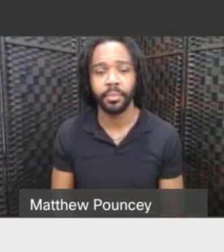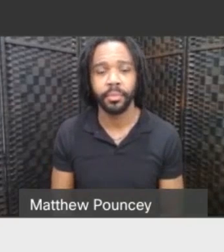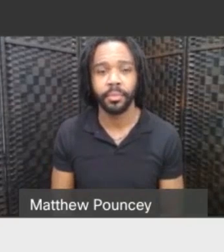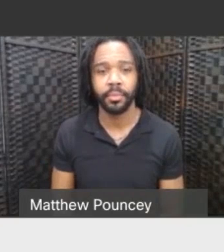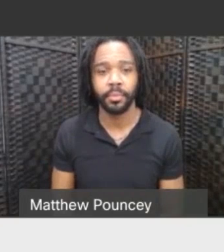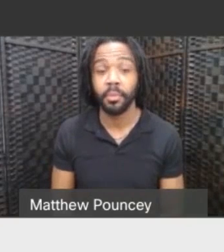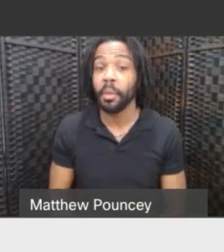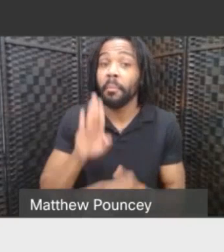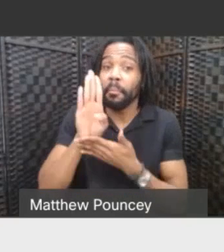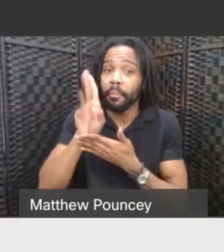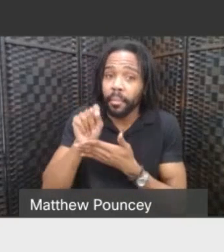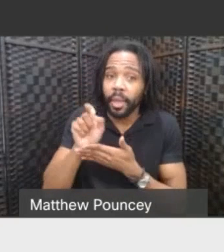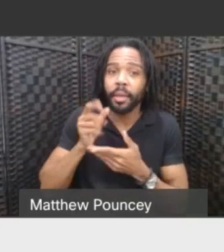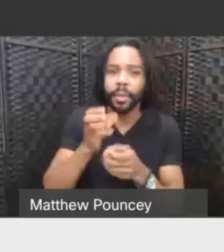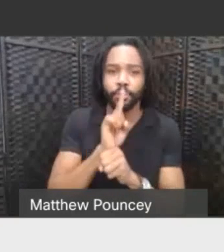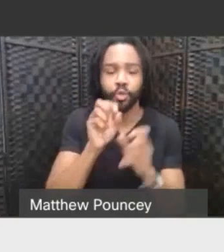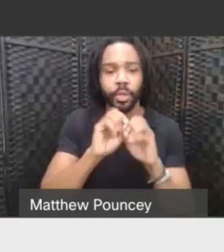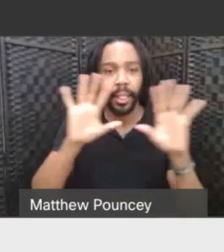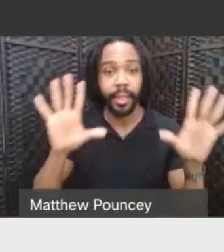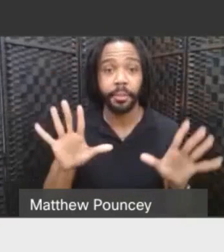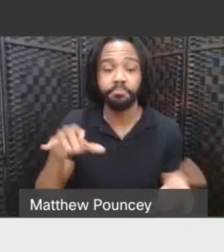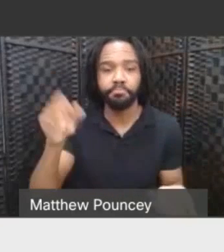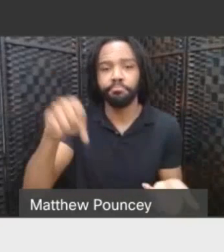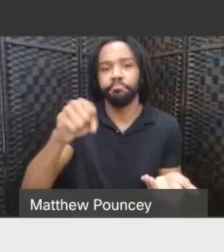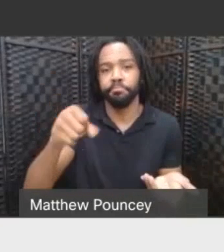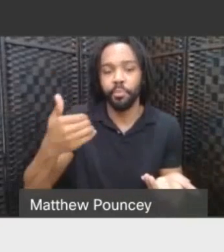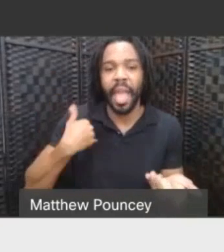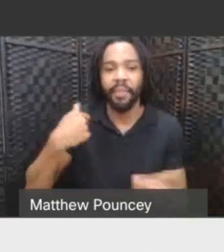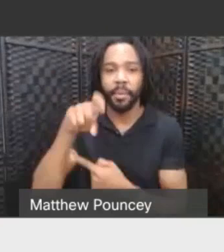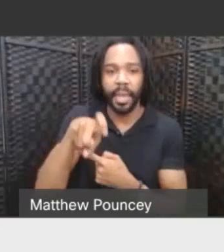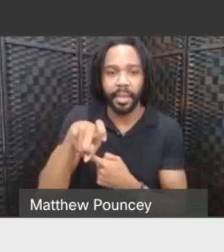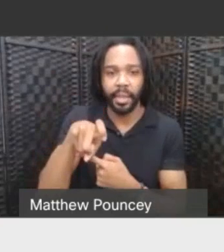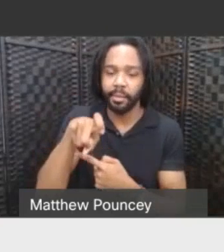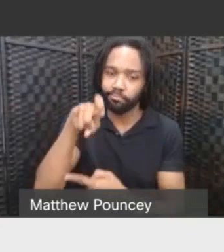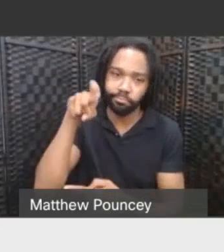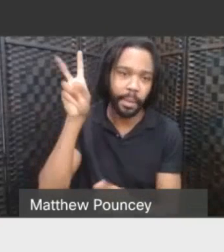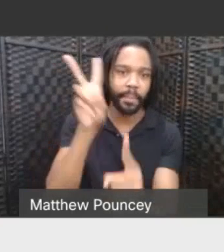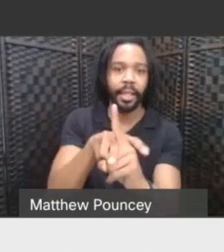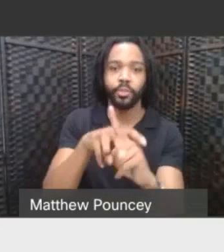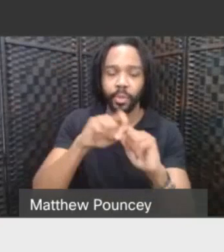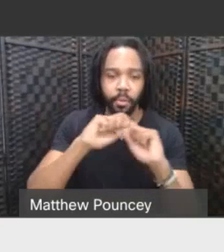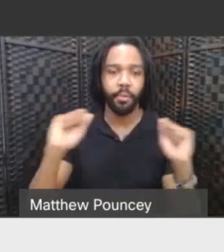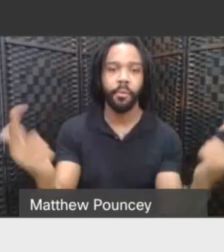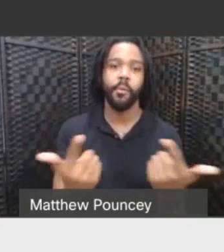But to be clear for people, there is the mandate in place that applies to